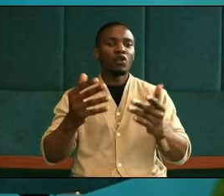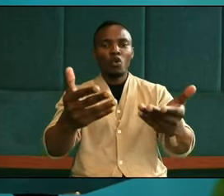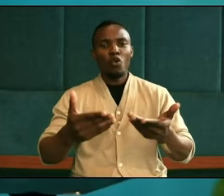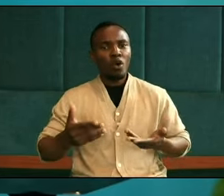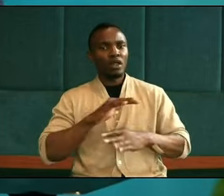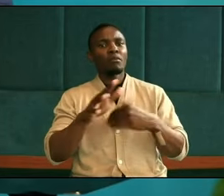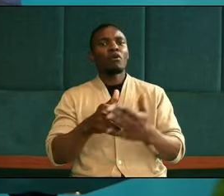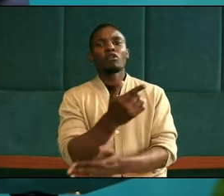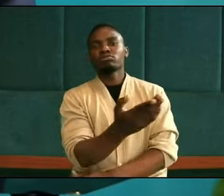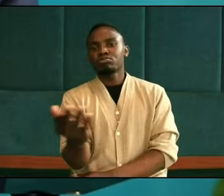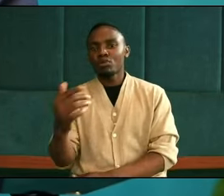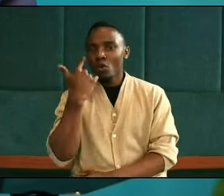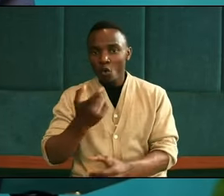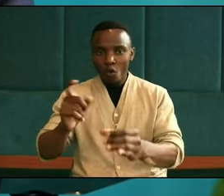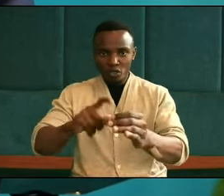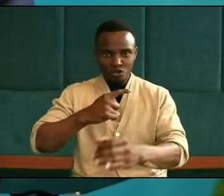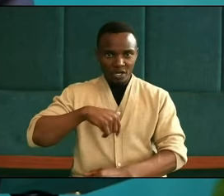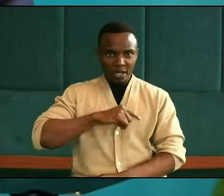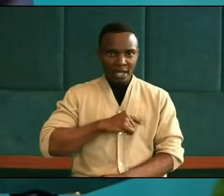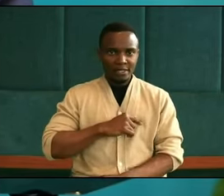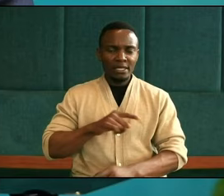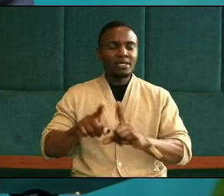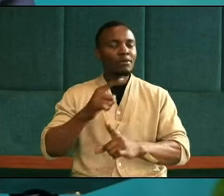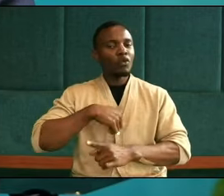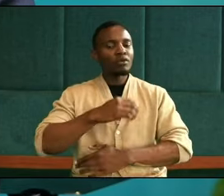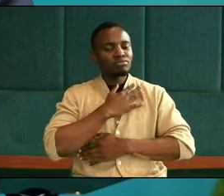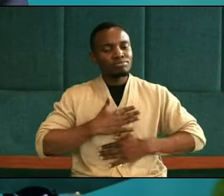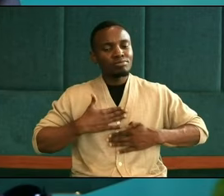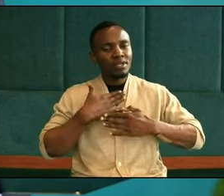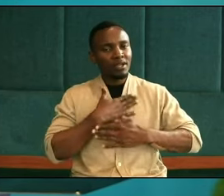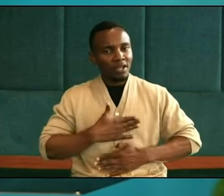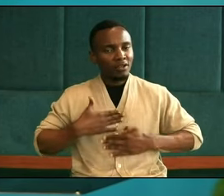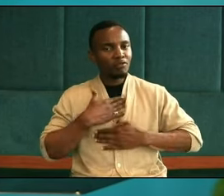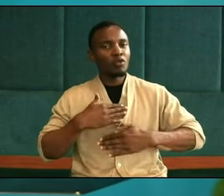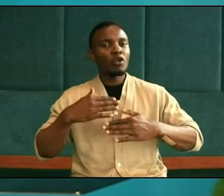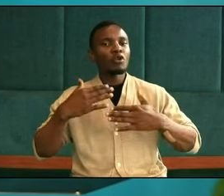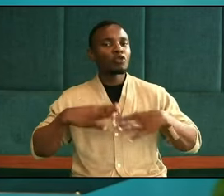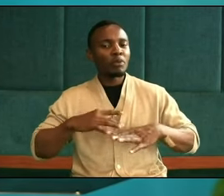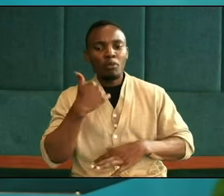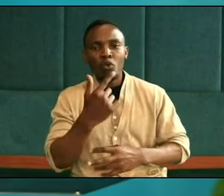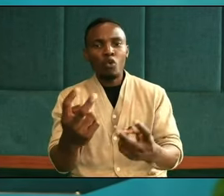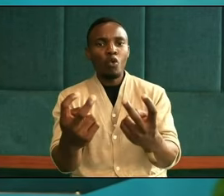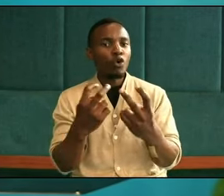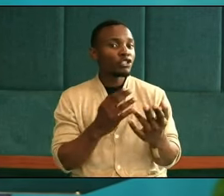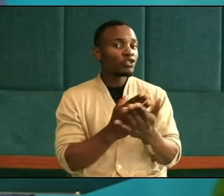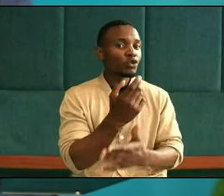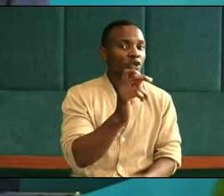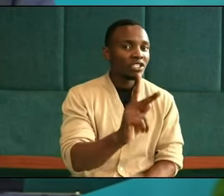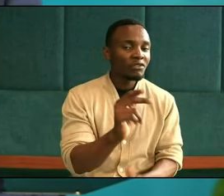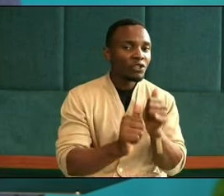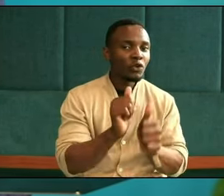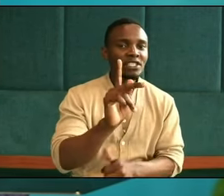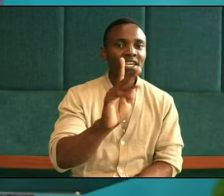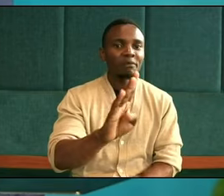coming, joining us in this worship service. We are grateful to those who have joined via KBC, and also those who are